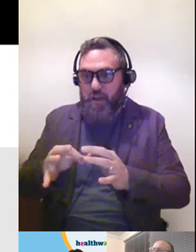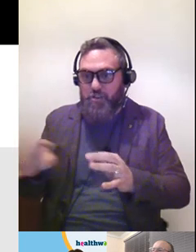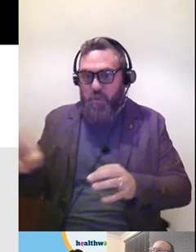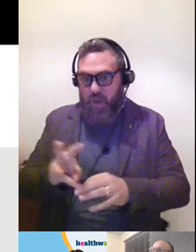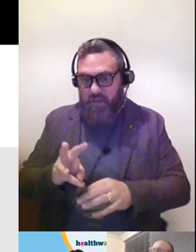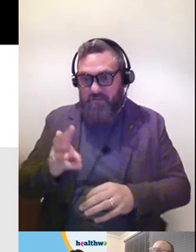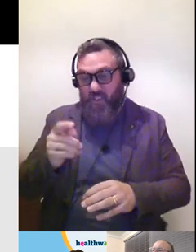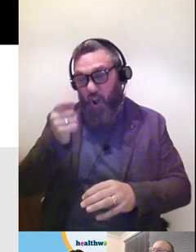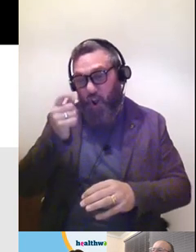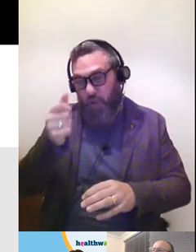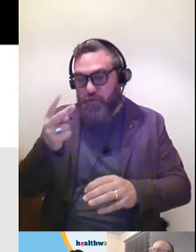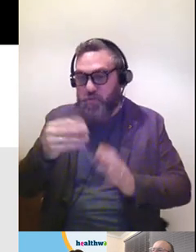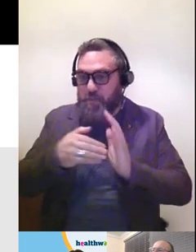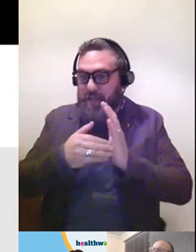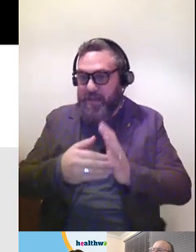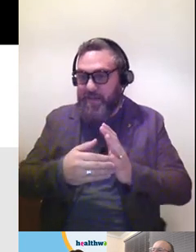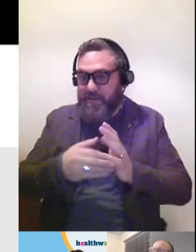nearly 2 million people.